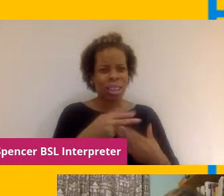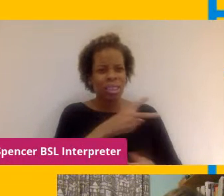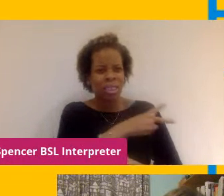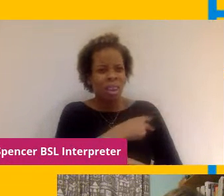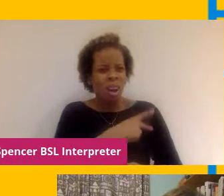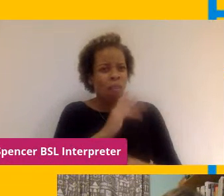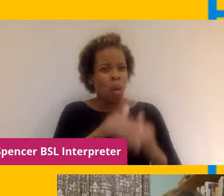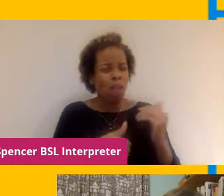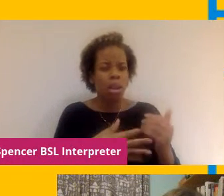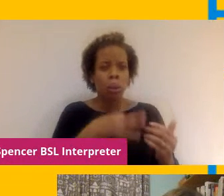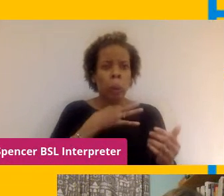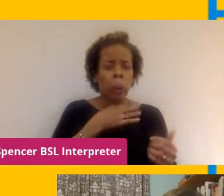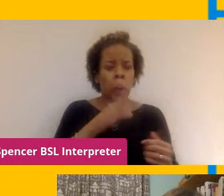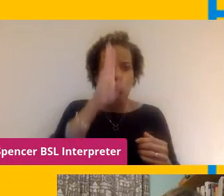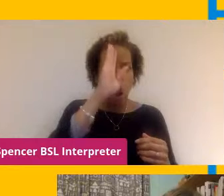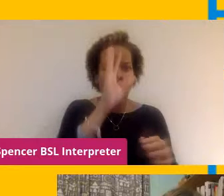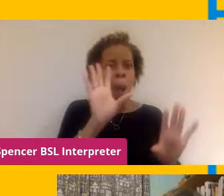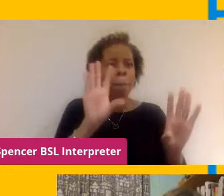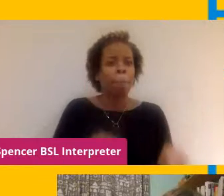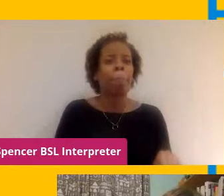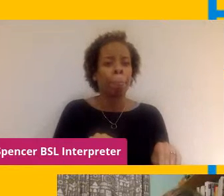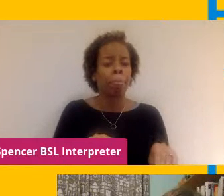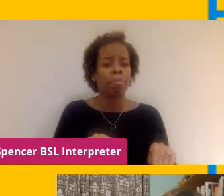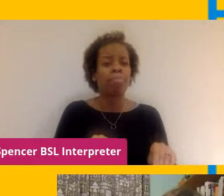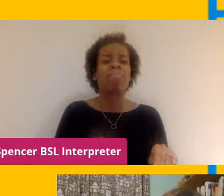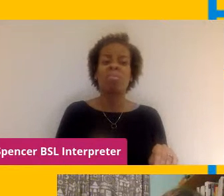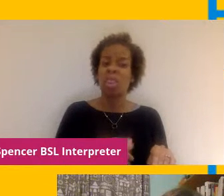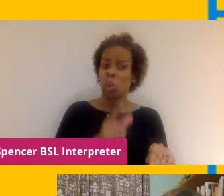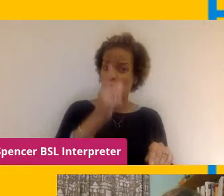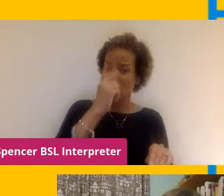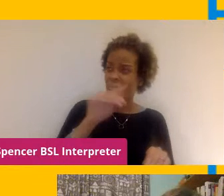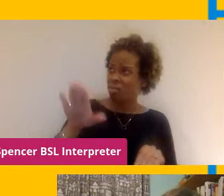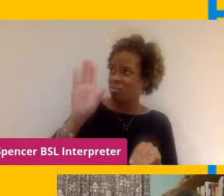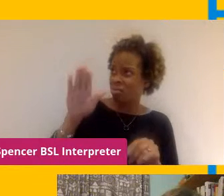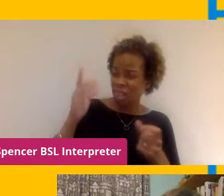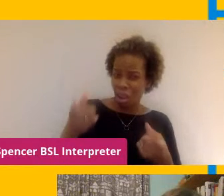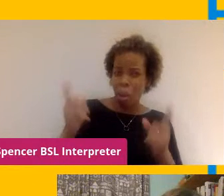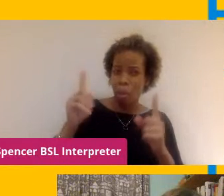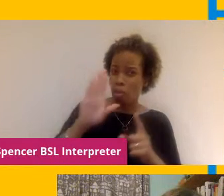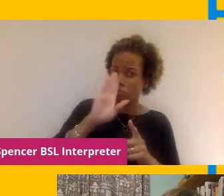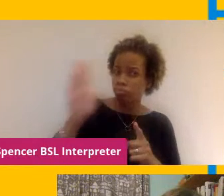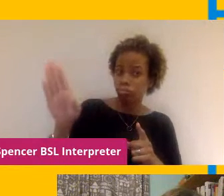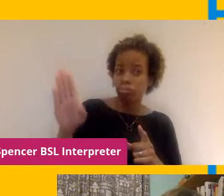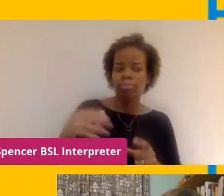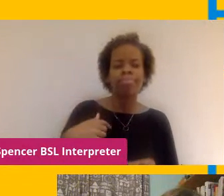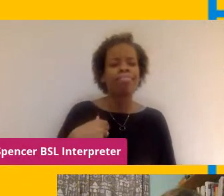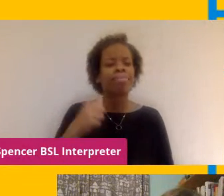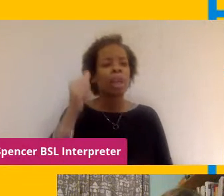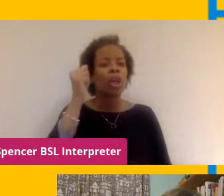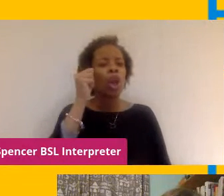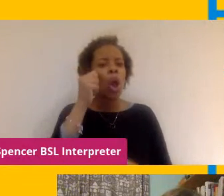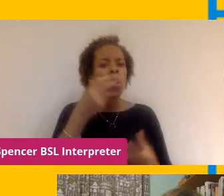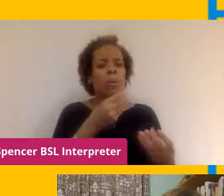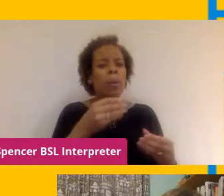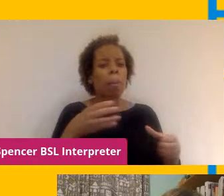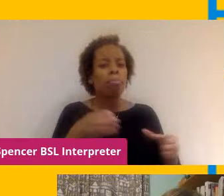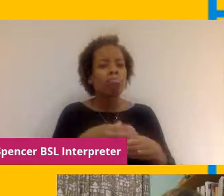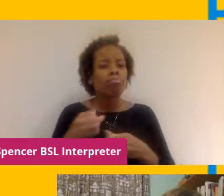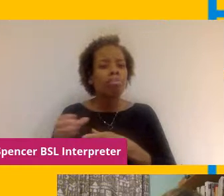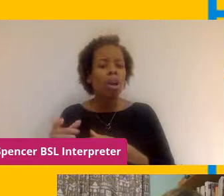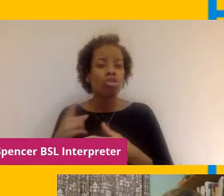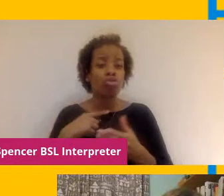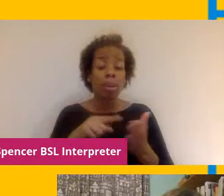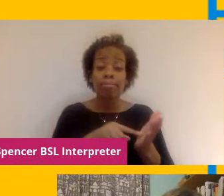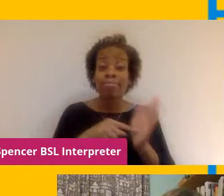really hard approach with employers in these sorts of circumstances. I know branches have tried to create,